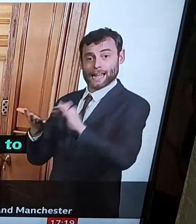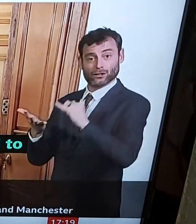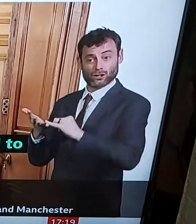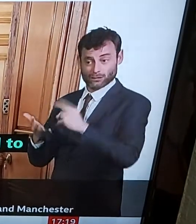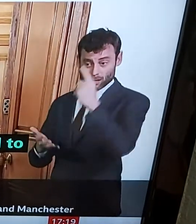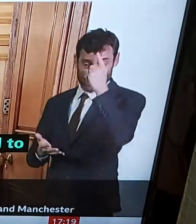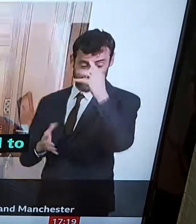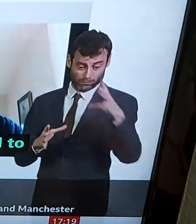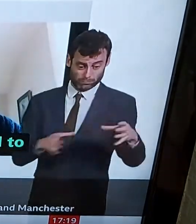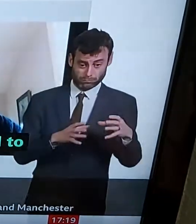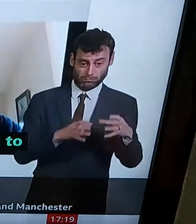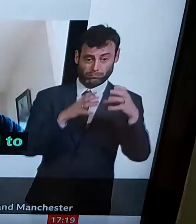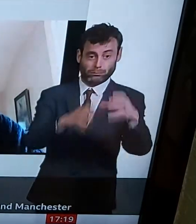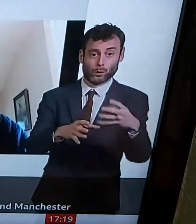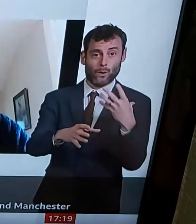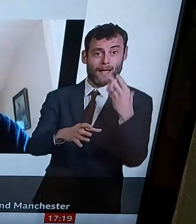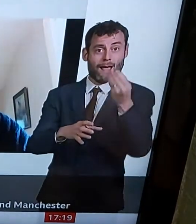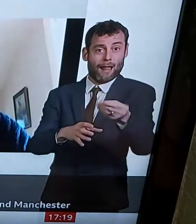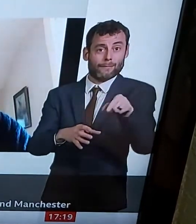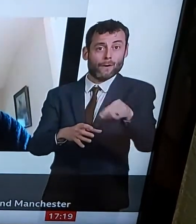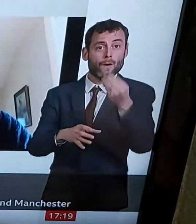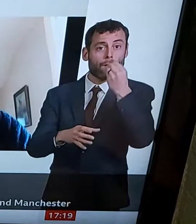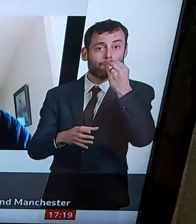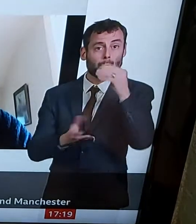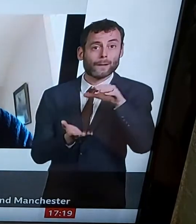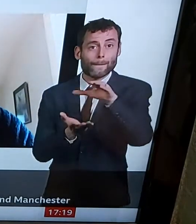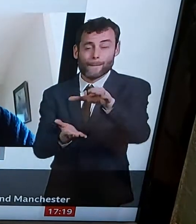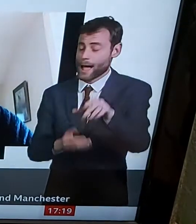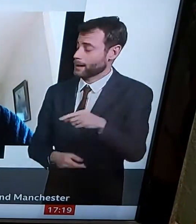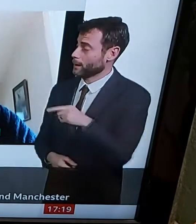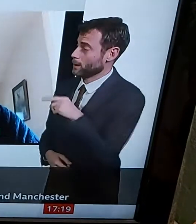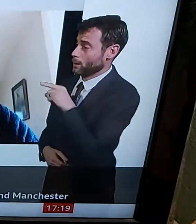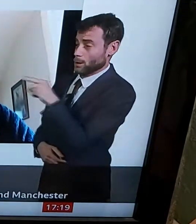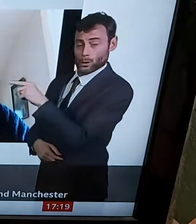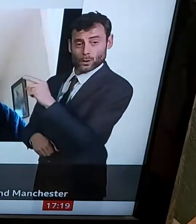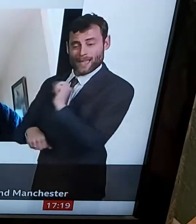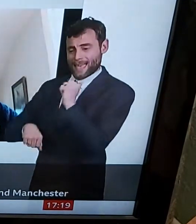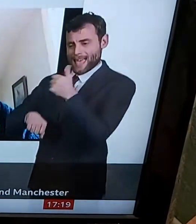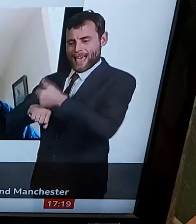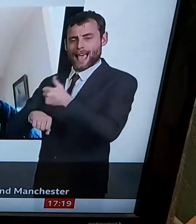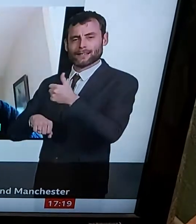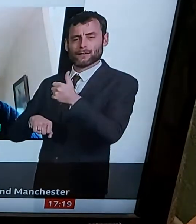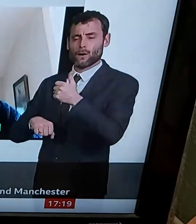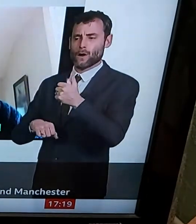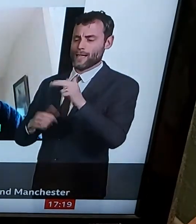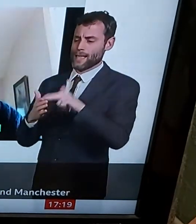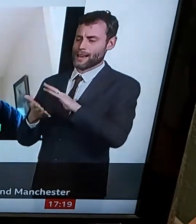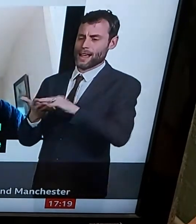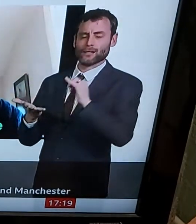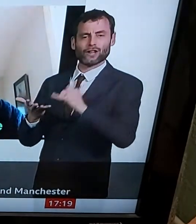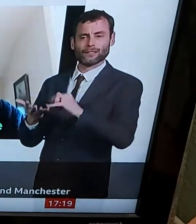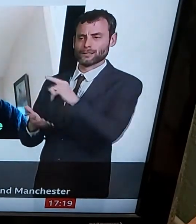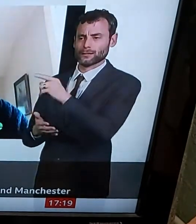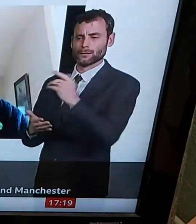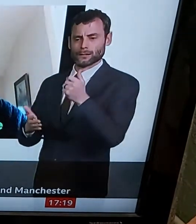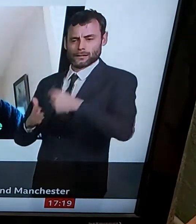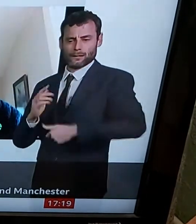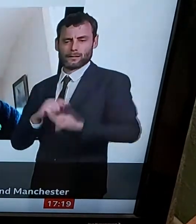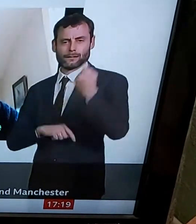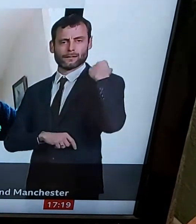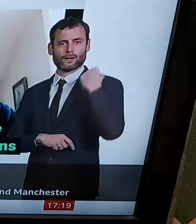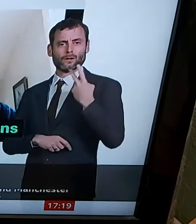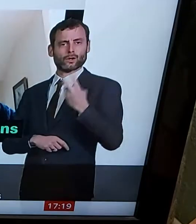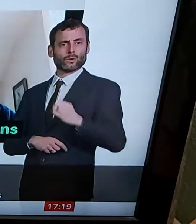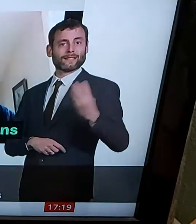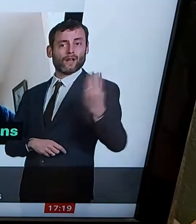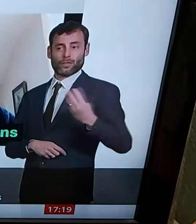ask, you've been head of the NHS since 2013. Do you regret the bed reductions and the failure to increase nurse training numbers during